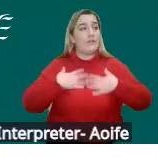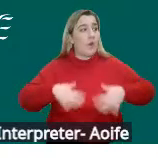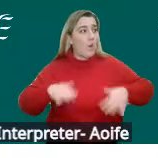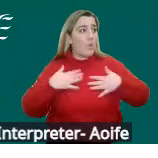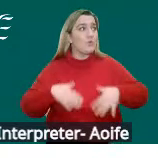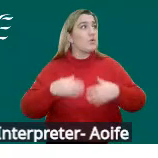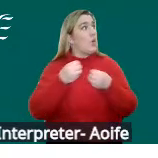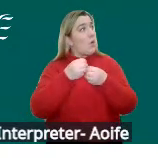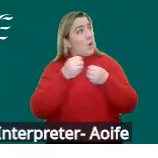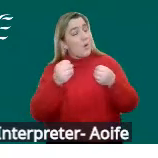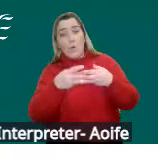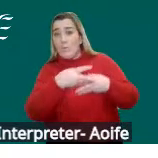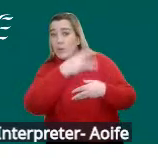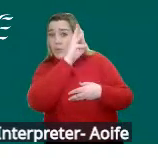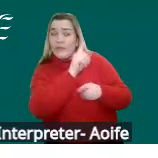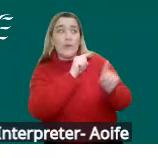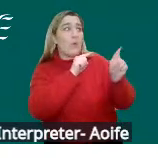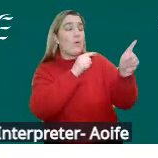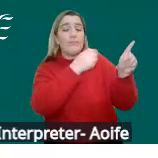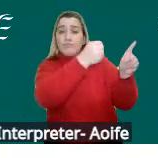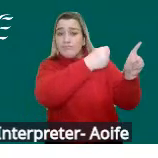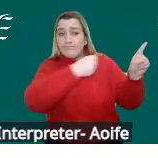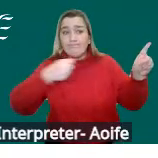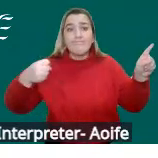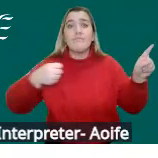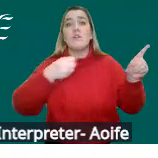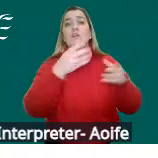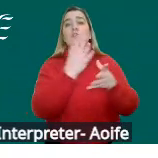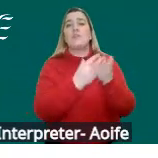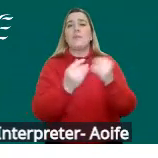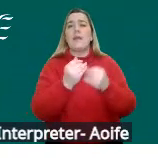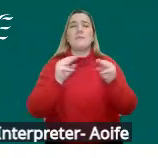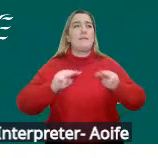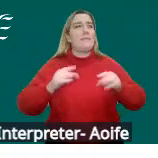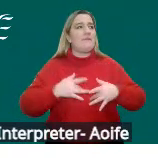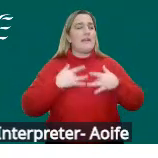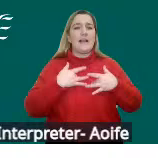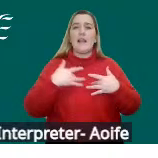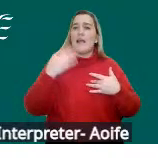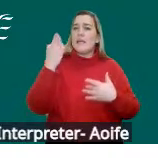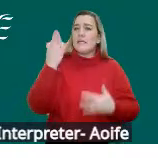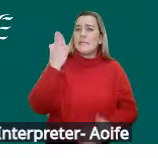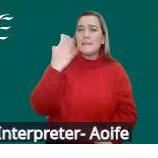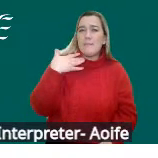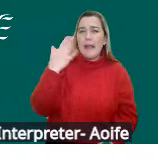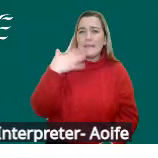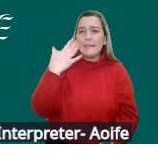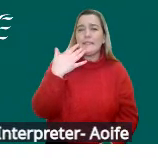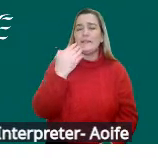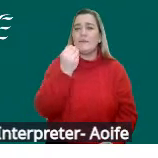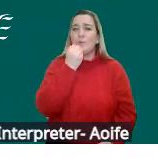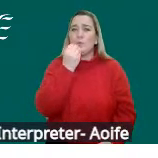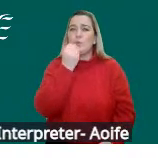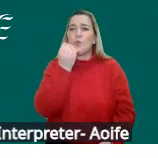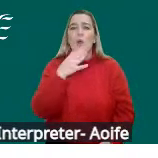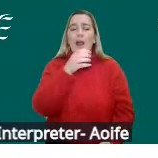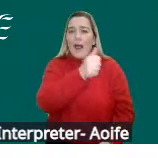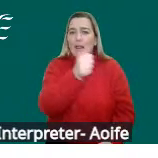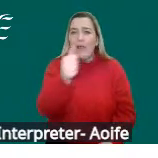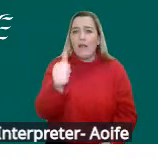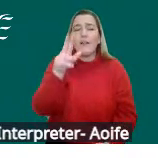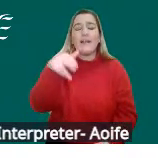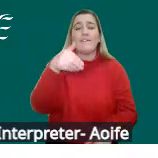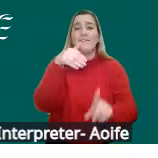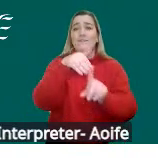window. Some people find things like spicy food or too much alcohol can impact on their threshold for